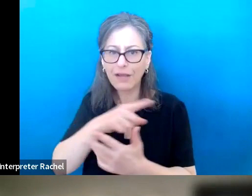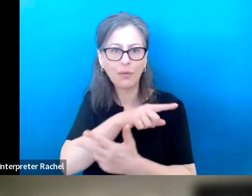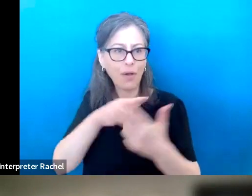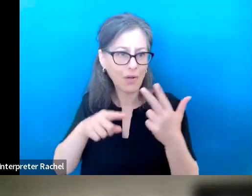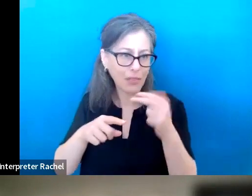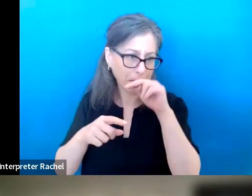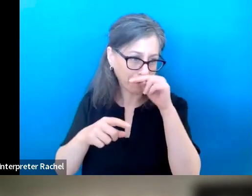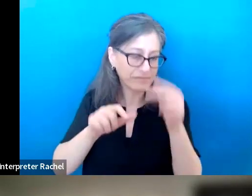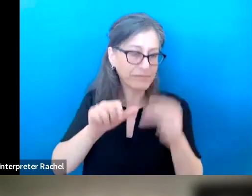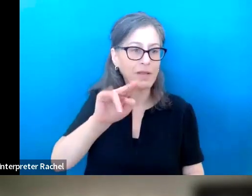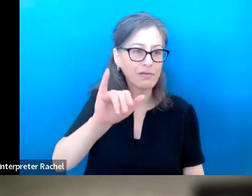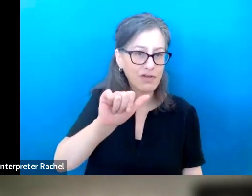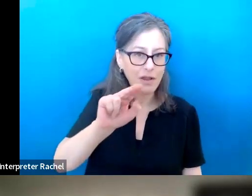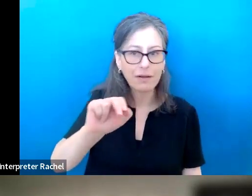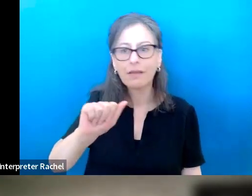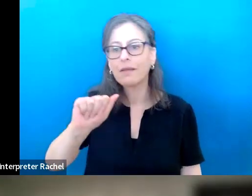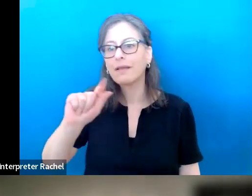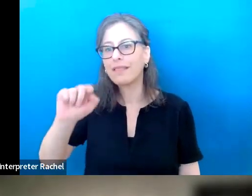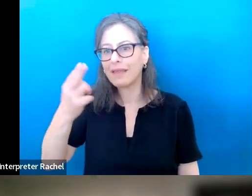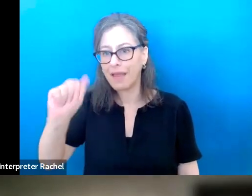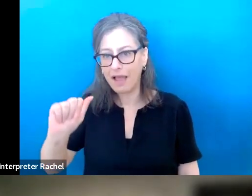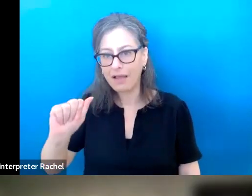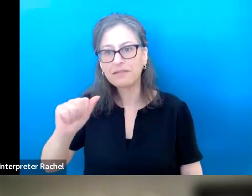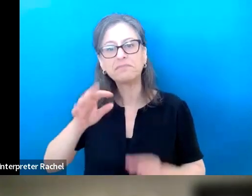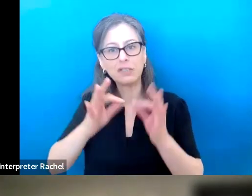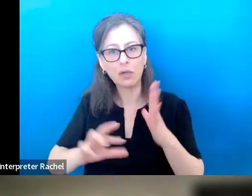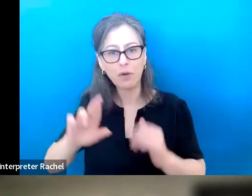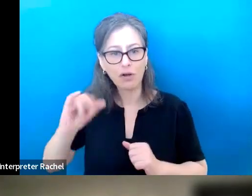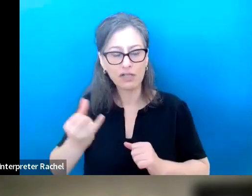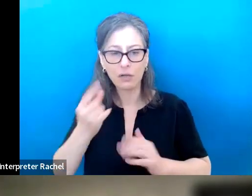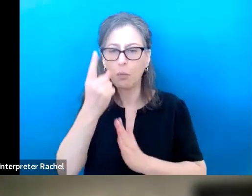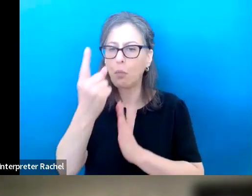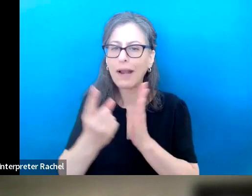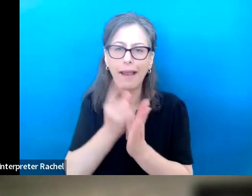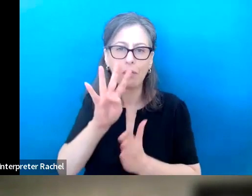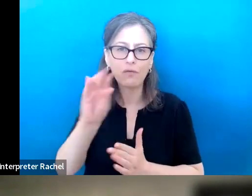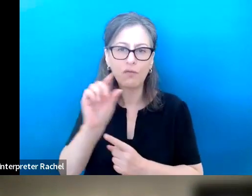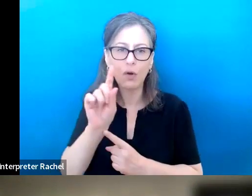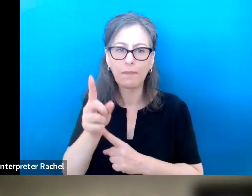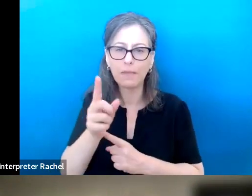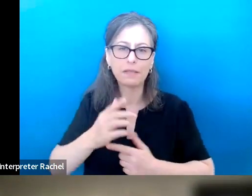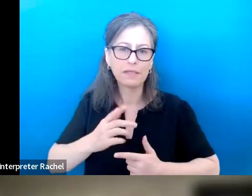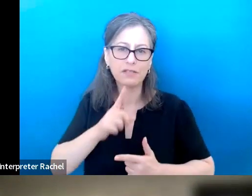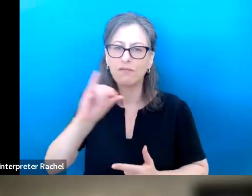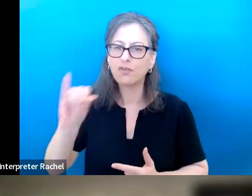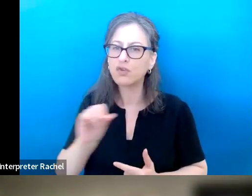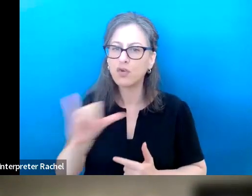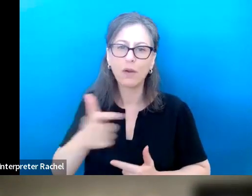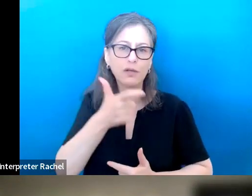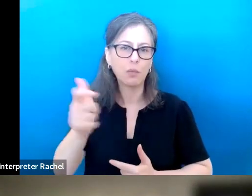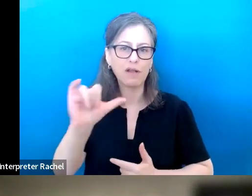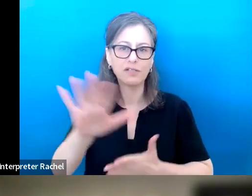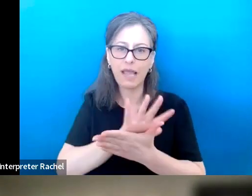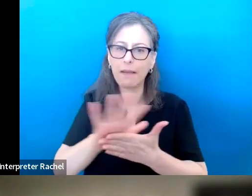Rachel. Like I said, it was an hour and 40 minutes of pure joy. Thank you so much.